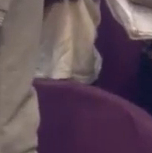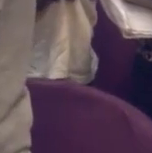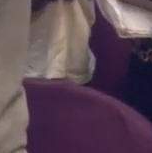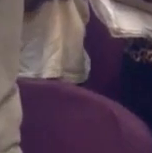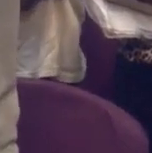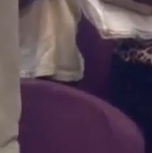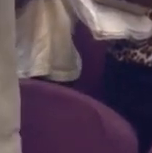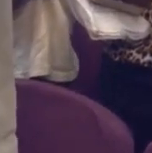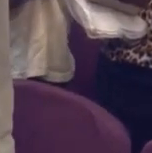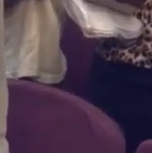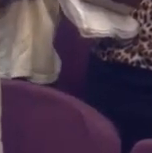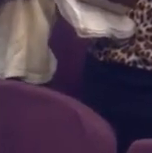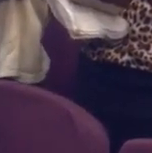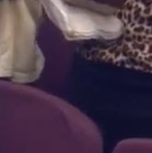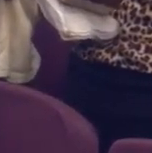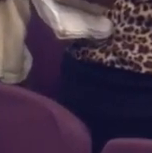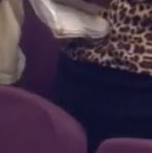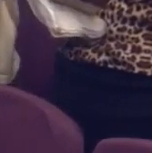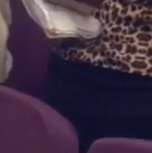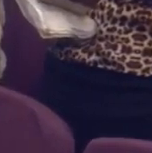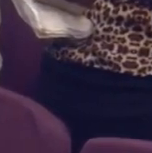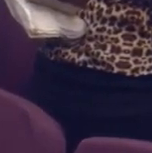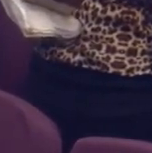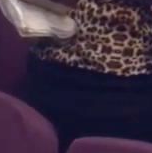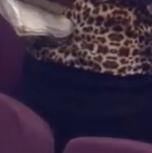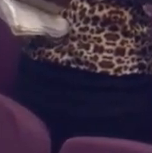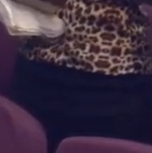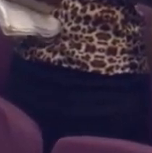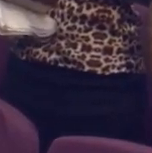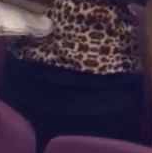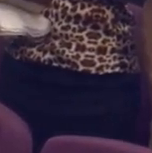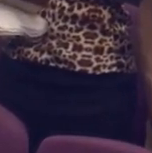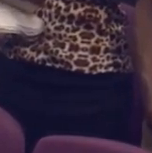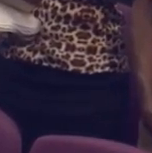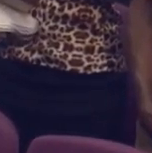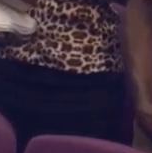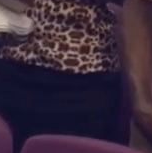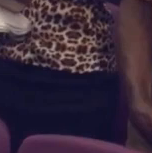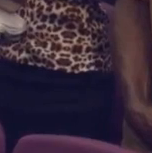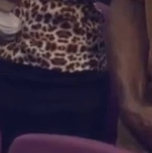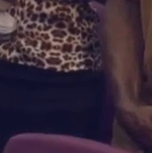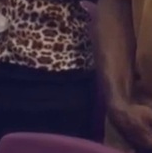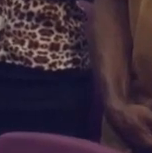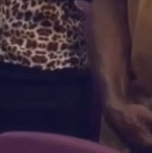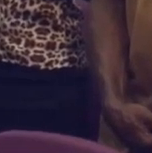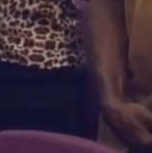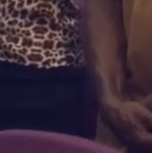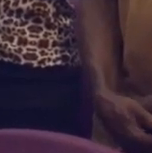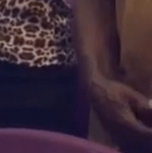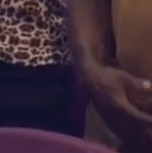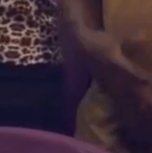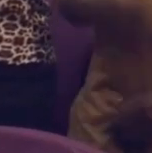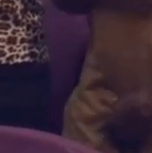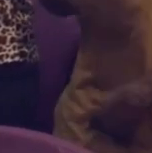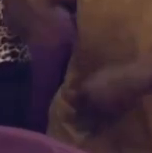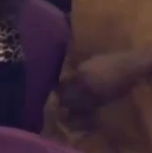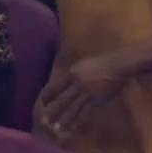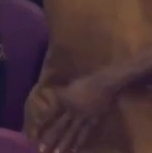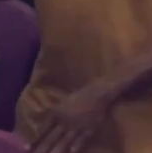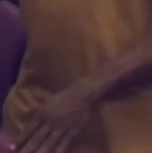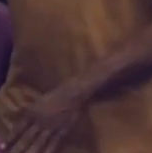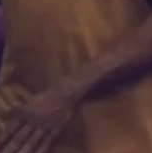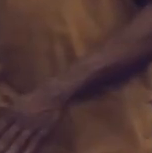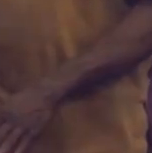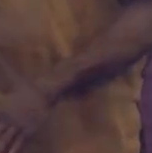in Jesus' name. And for our old timers, how many of us are old timers there? The